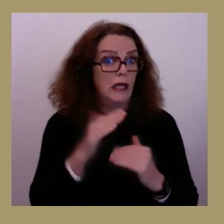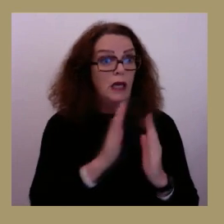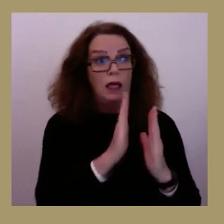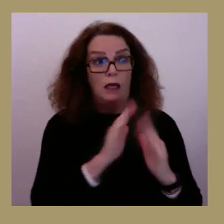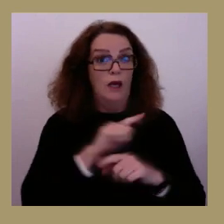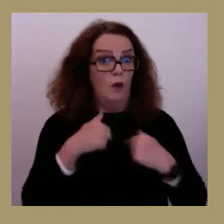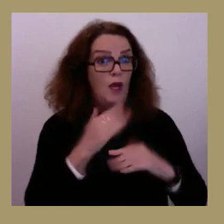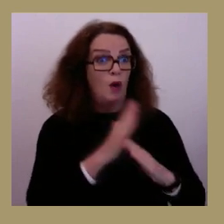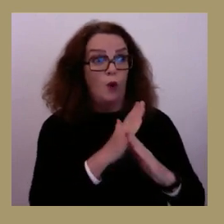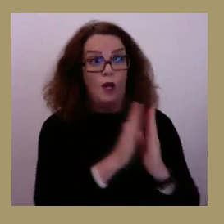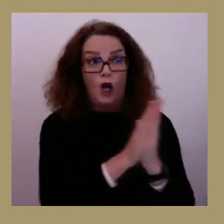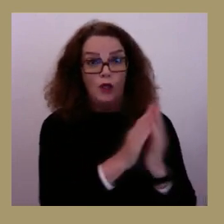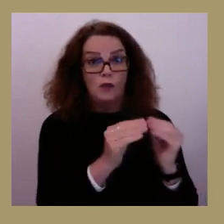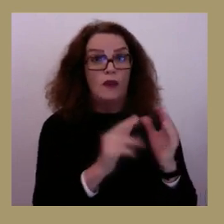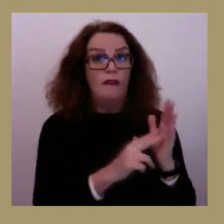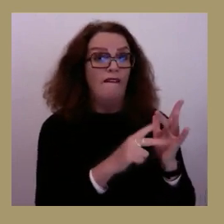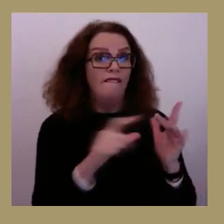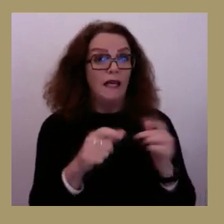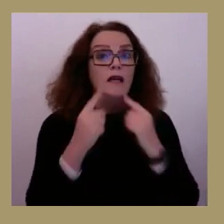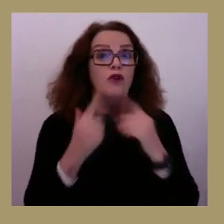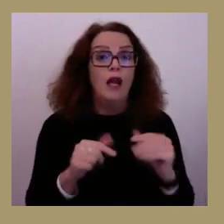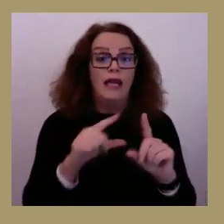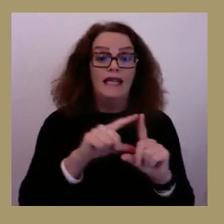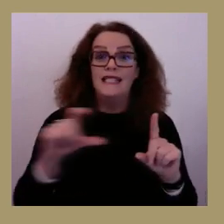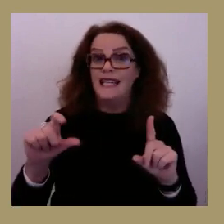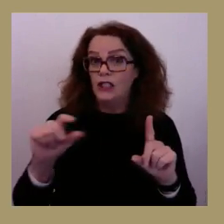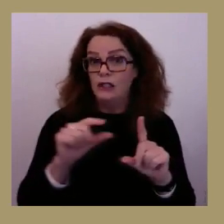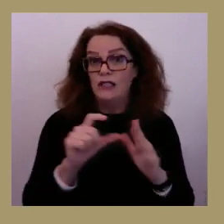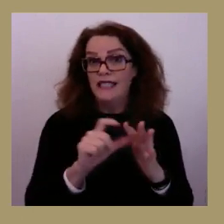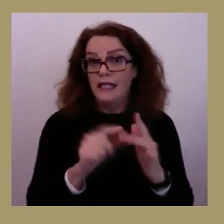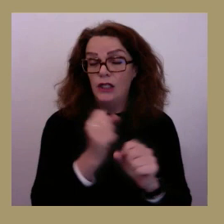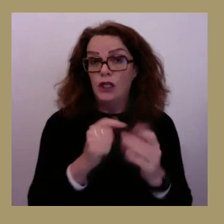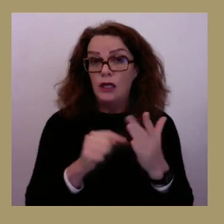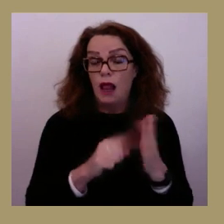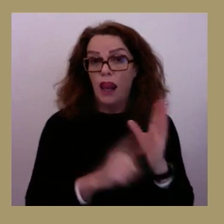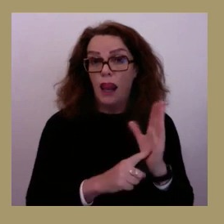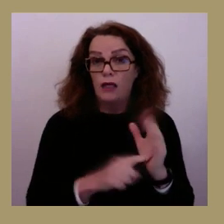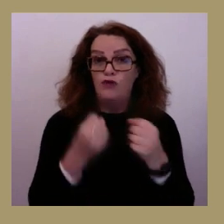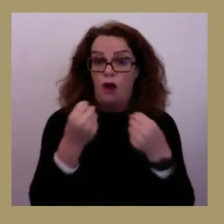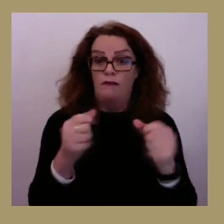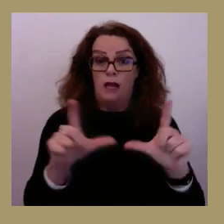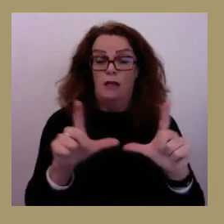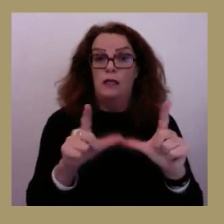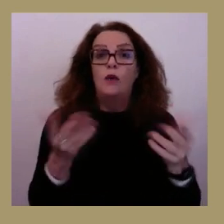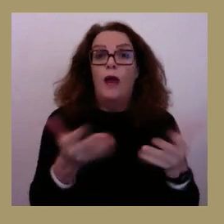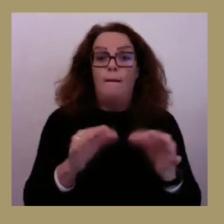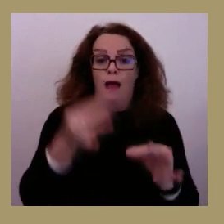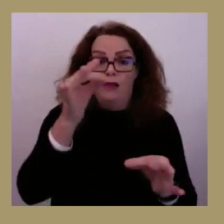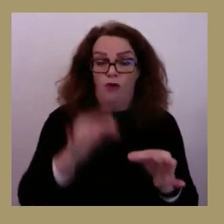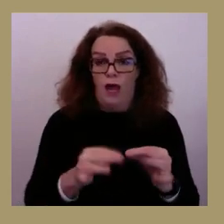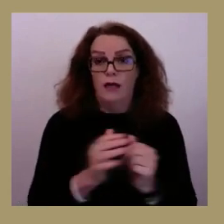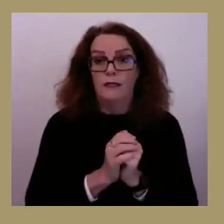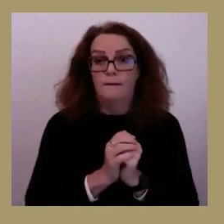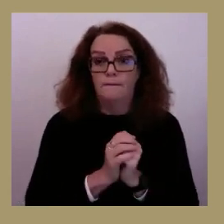a digital driver licence in Ballarat over the next 12 months before a statewide rollout. While many people are familiar with using the